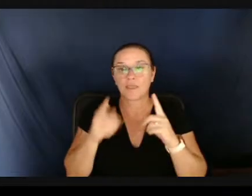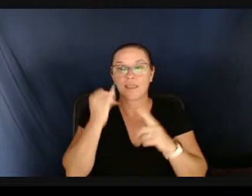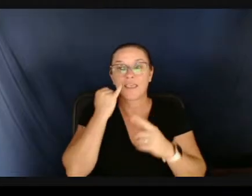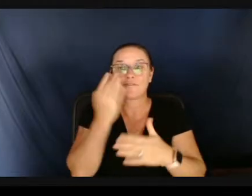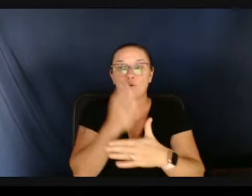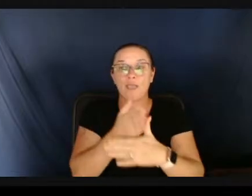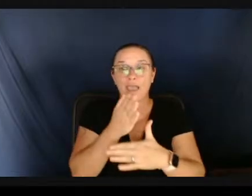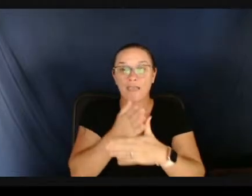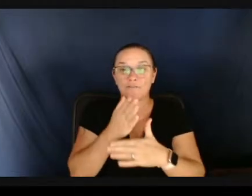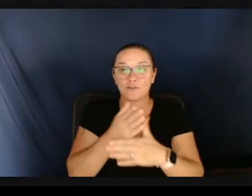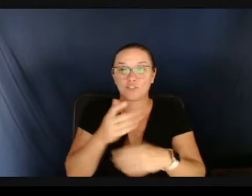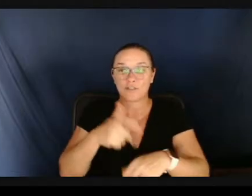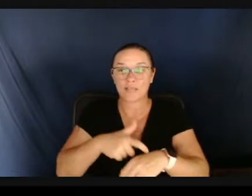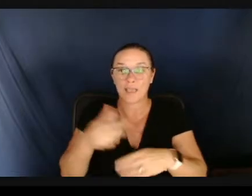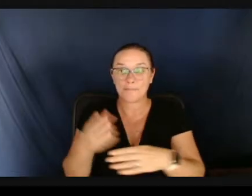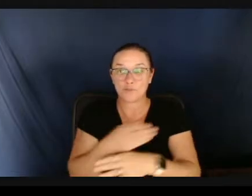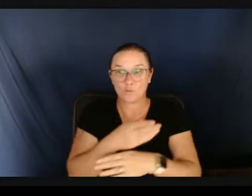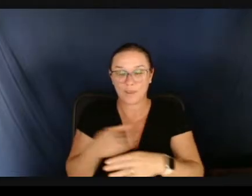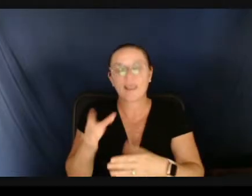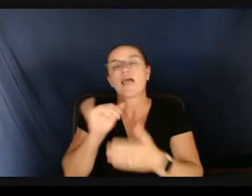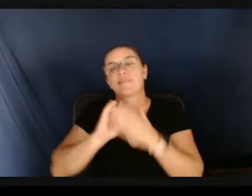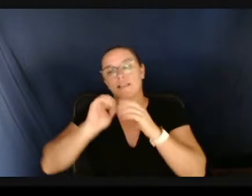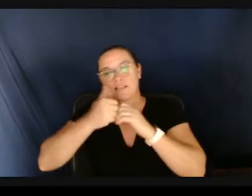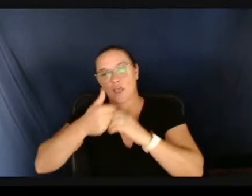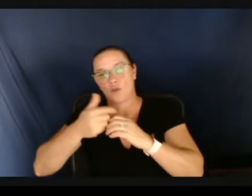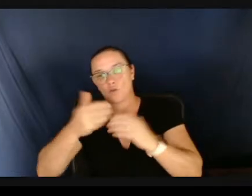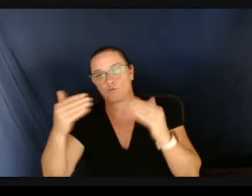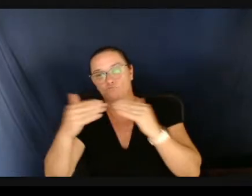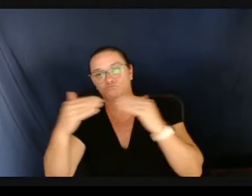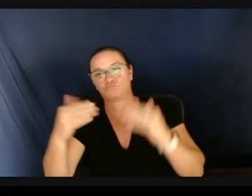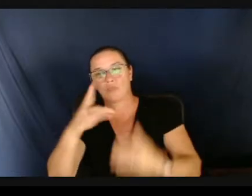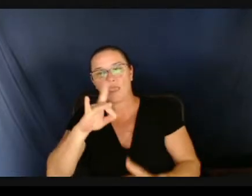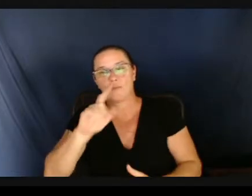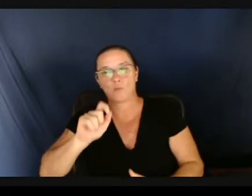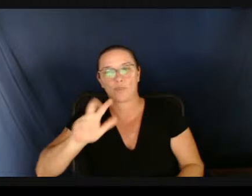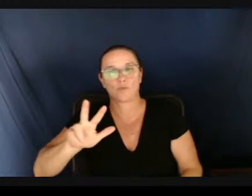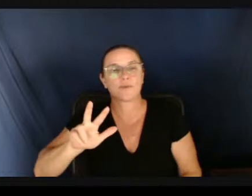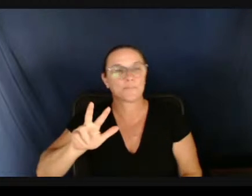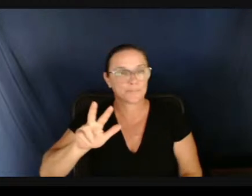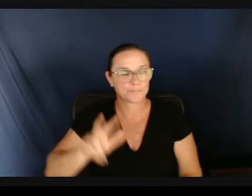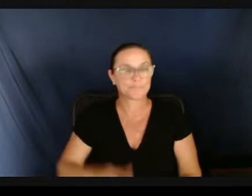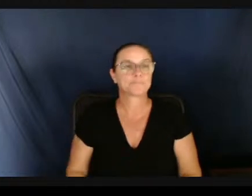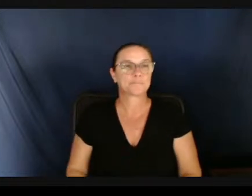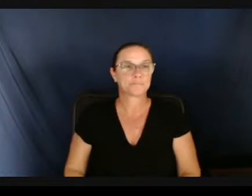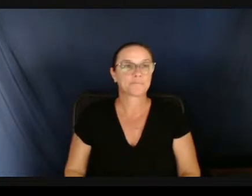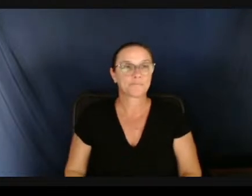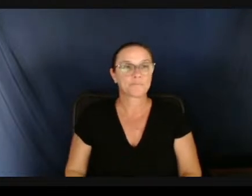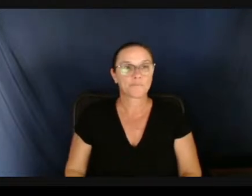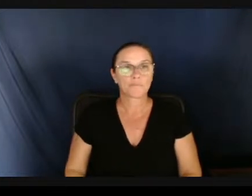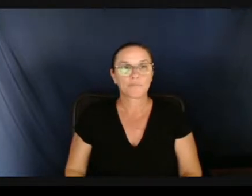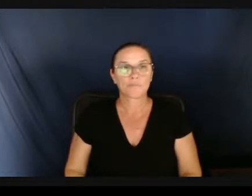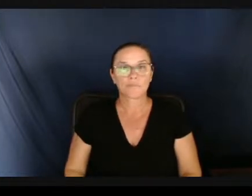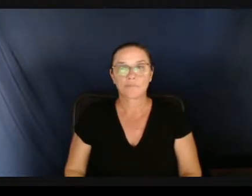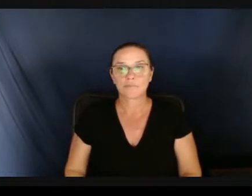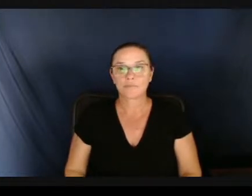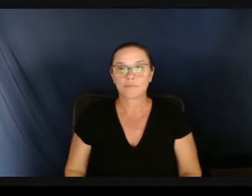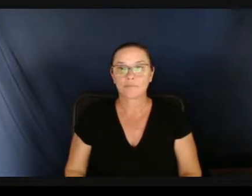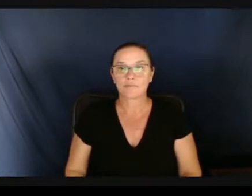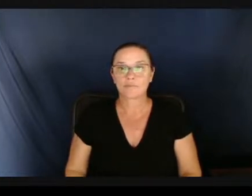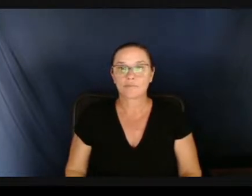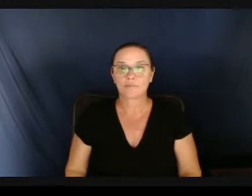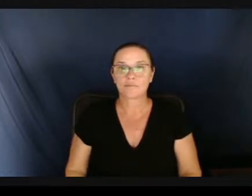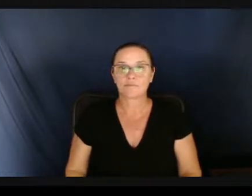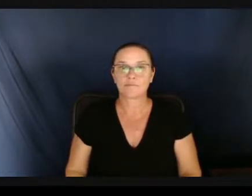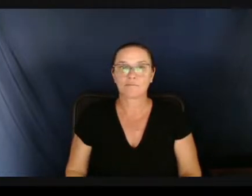time in between it, then that's how you get to your 8.3 for the long term there, right? So